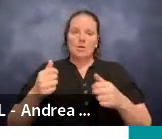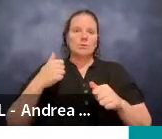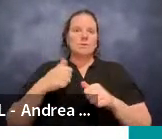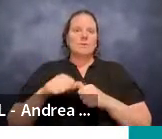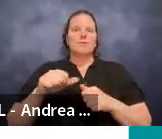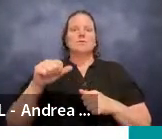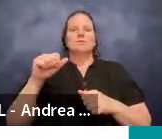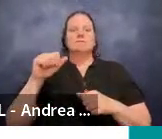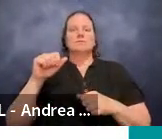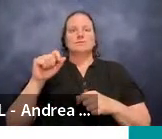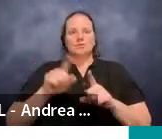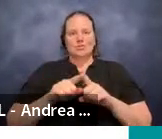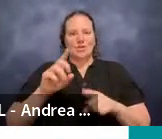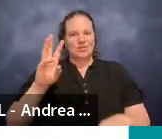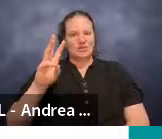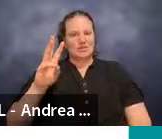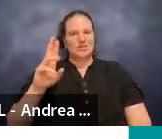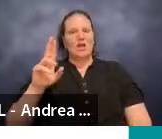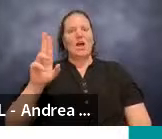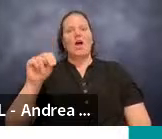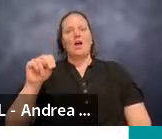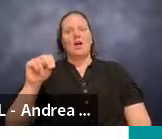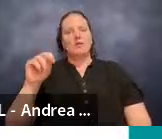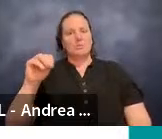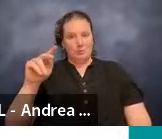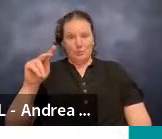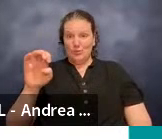dial *6 to unmute yourself.